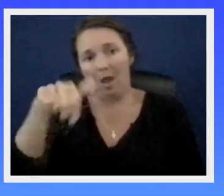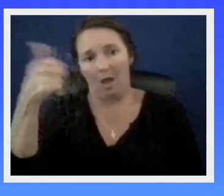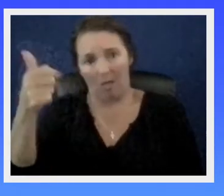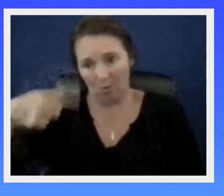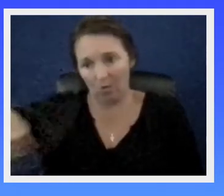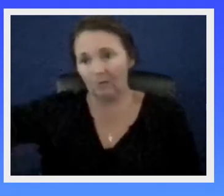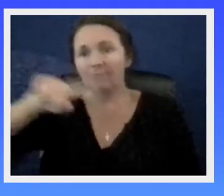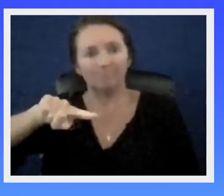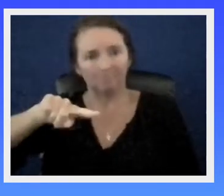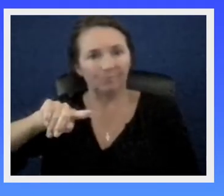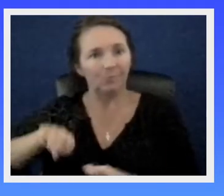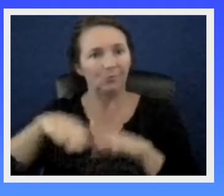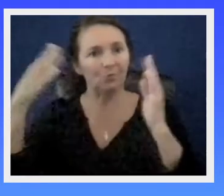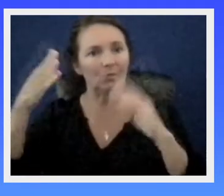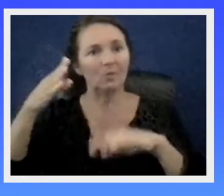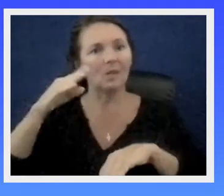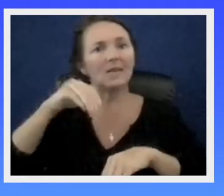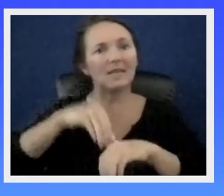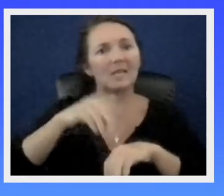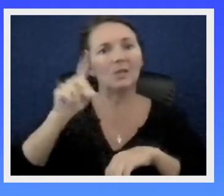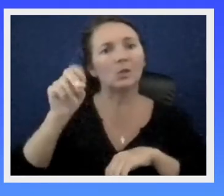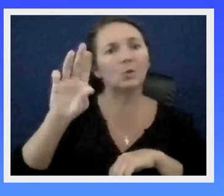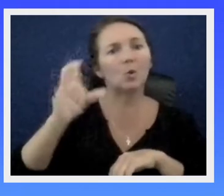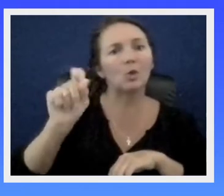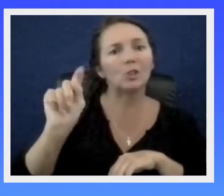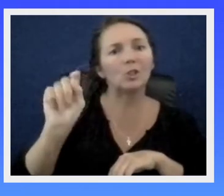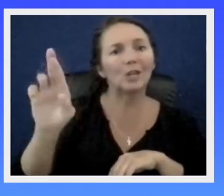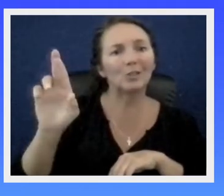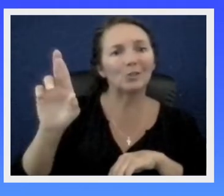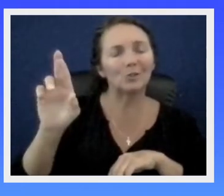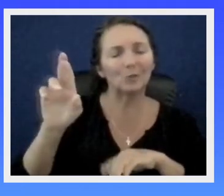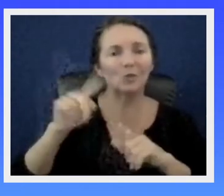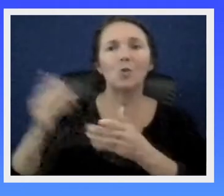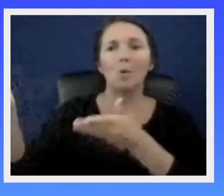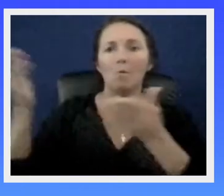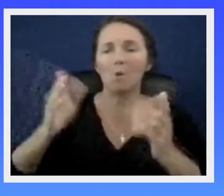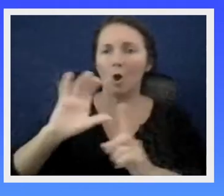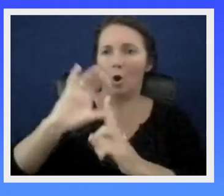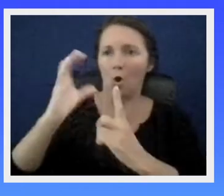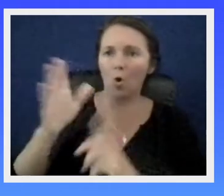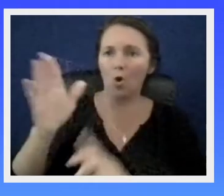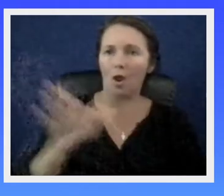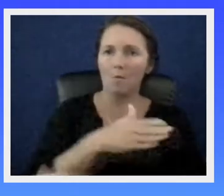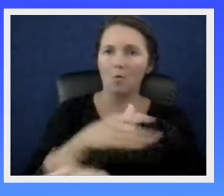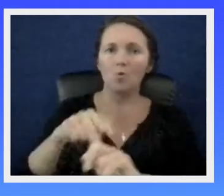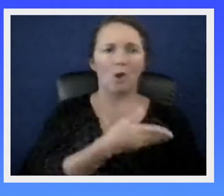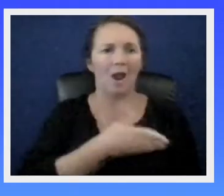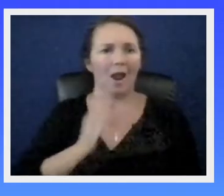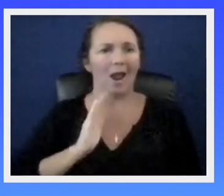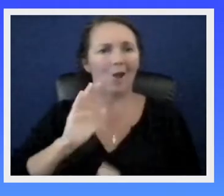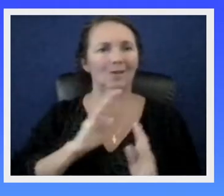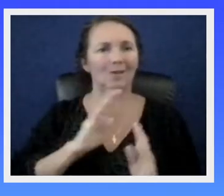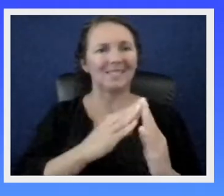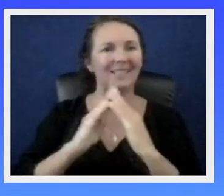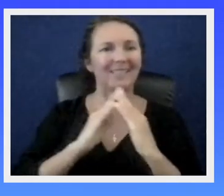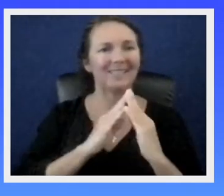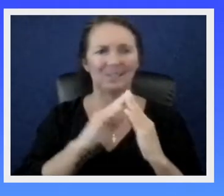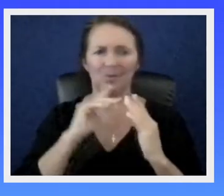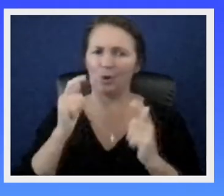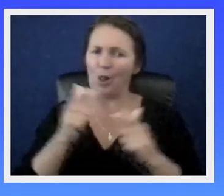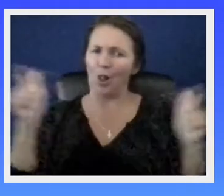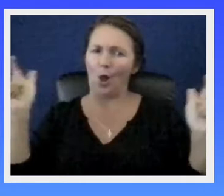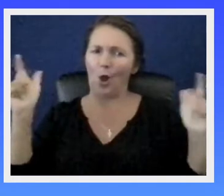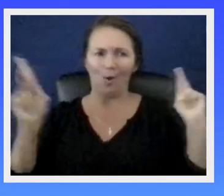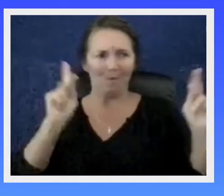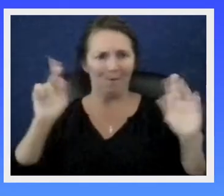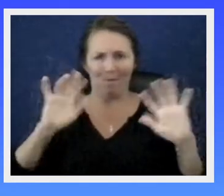on Bowdoin Street in Dorchester to bring Cape Verdean music and culture to our city. We're such a large population, but we didn't